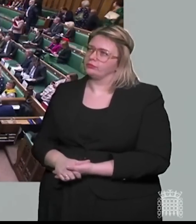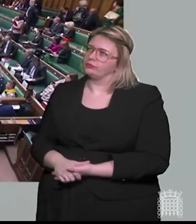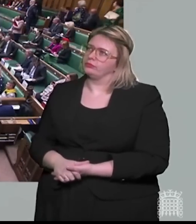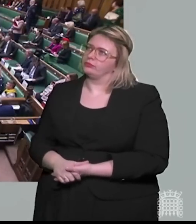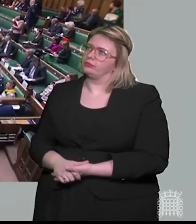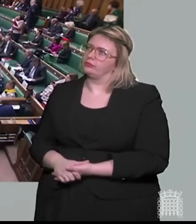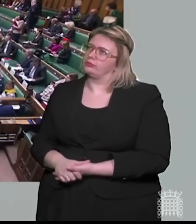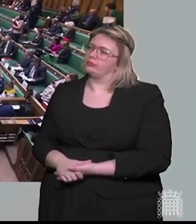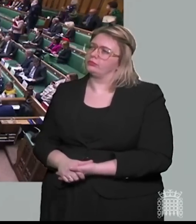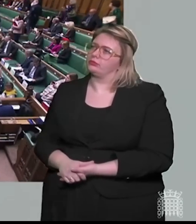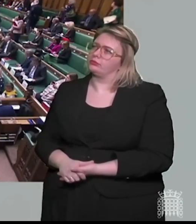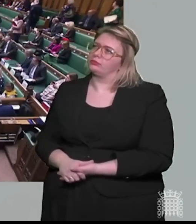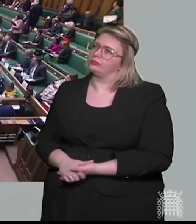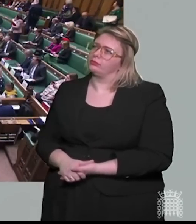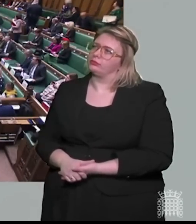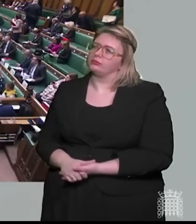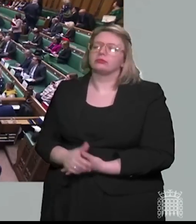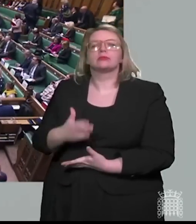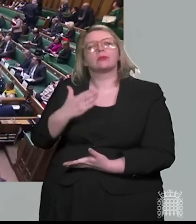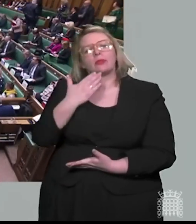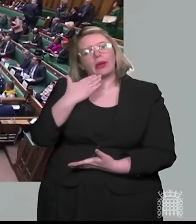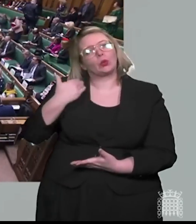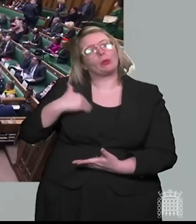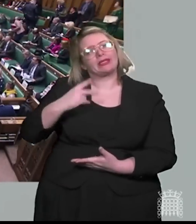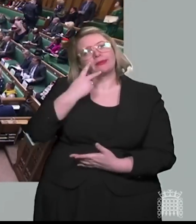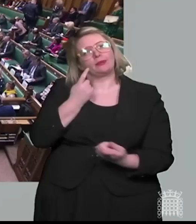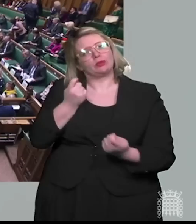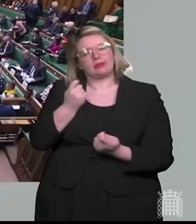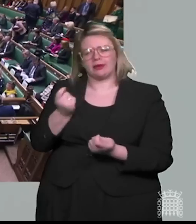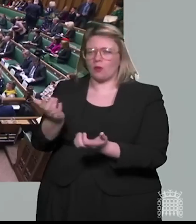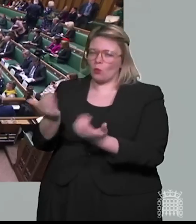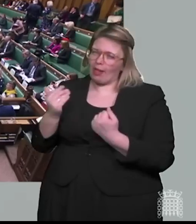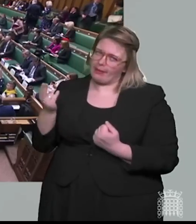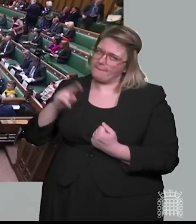Thank you very much, Madam Deputy Speaker, and wonderful to have you back in the